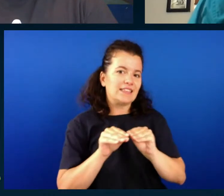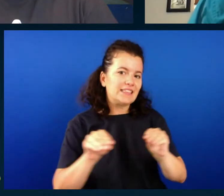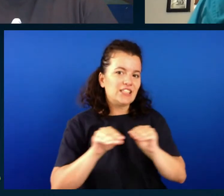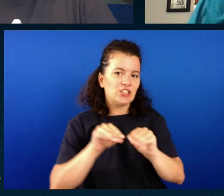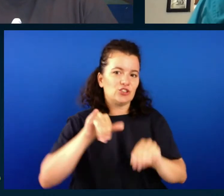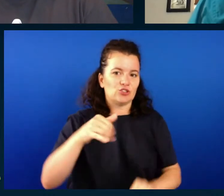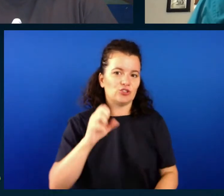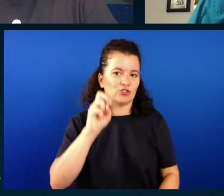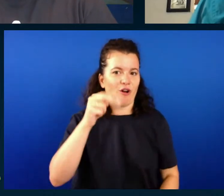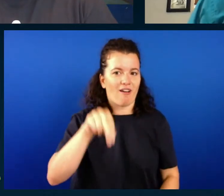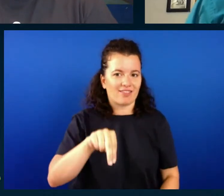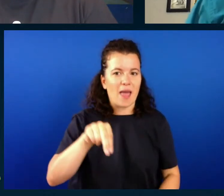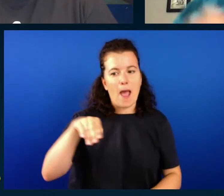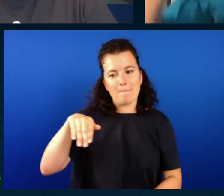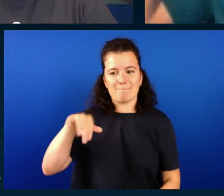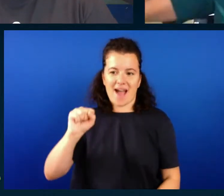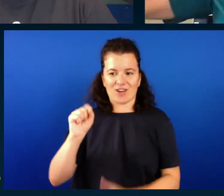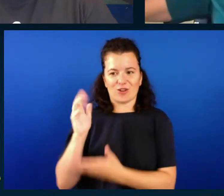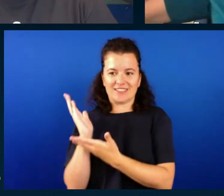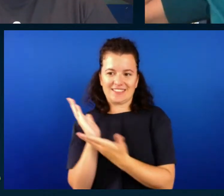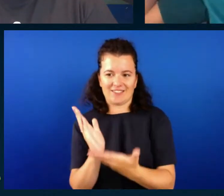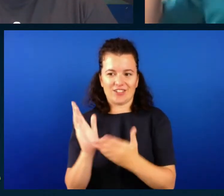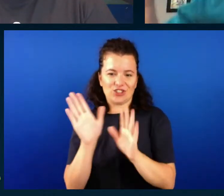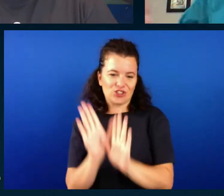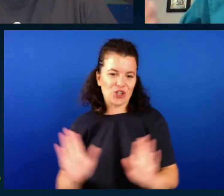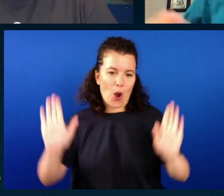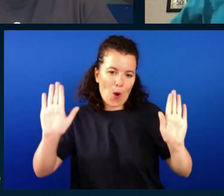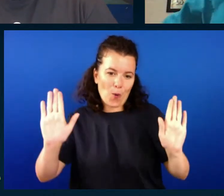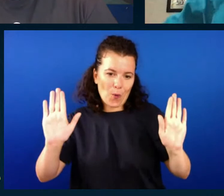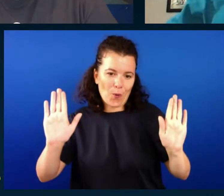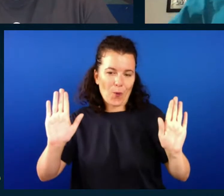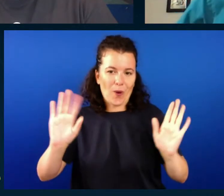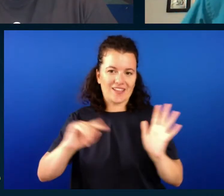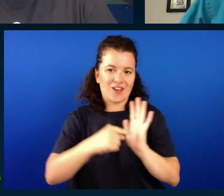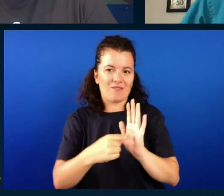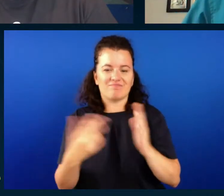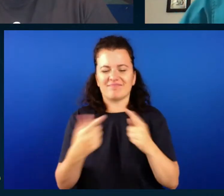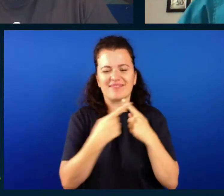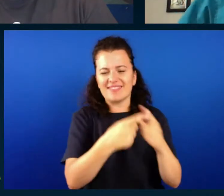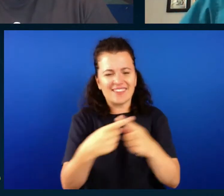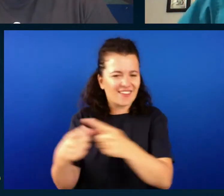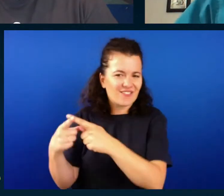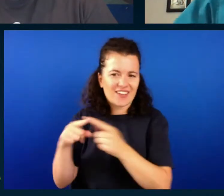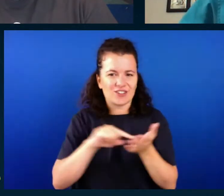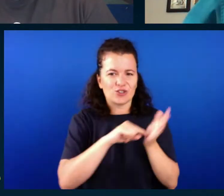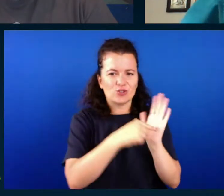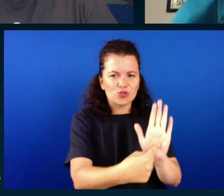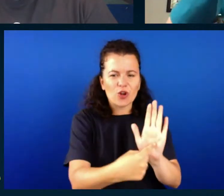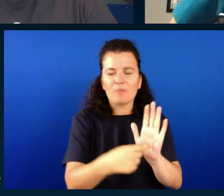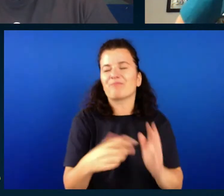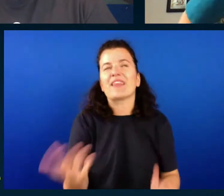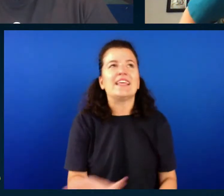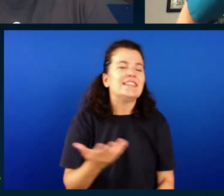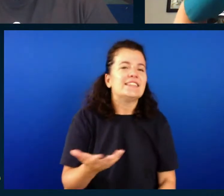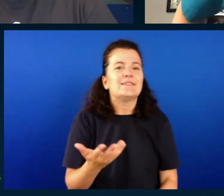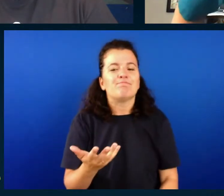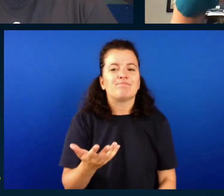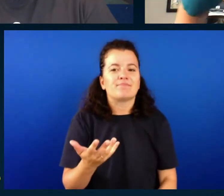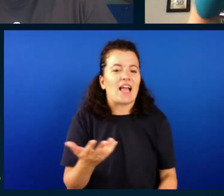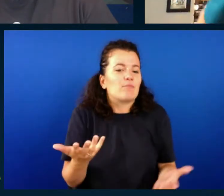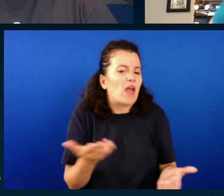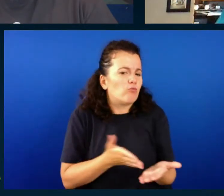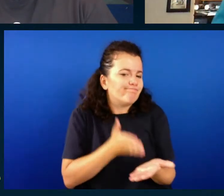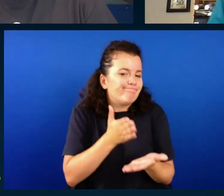microservices shows, and they were showing me Kubernetes, and they were showing us, because in the real